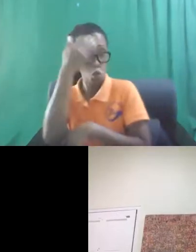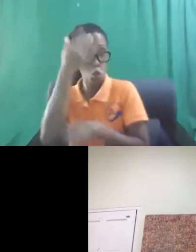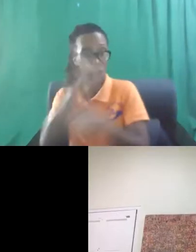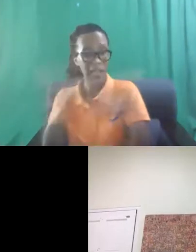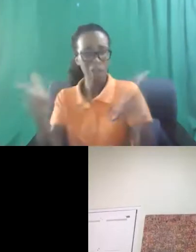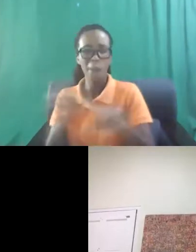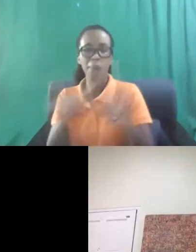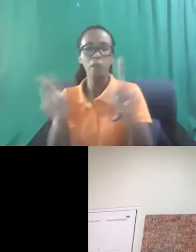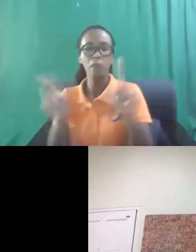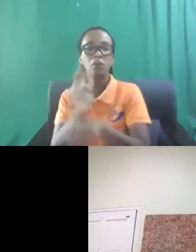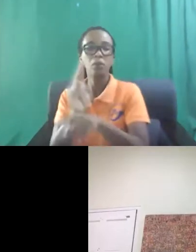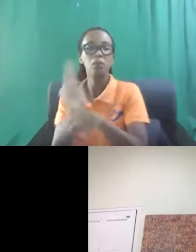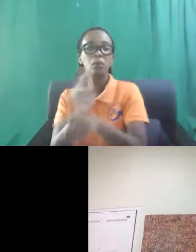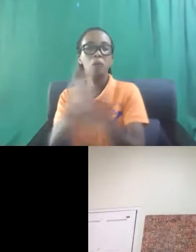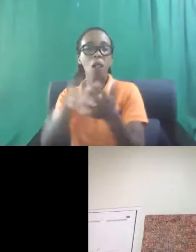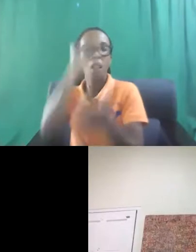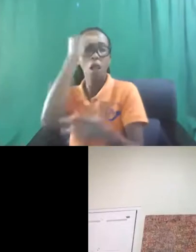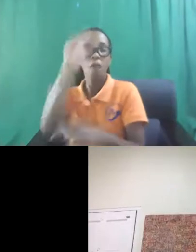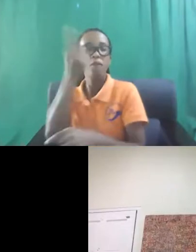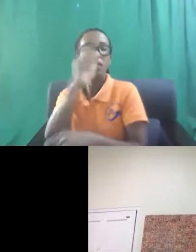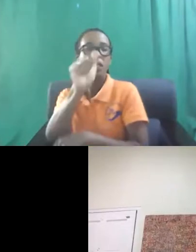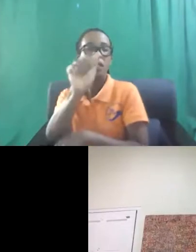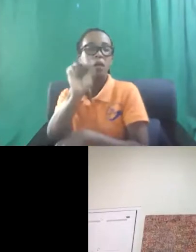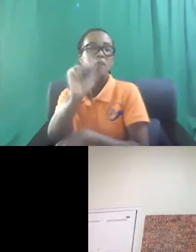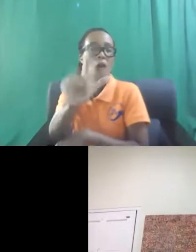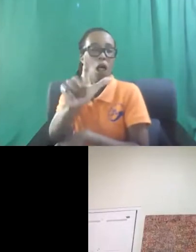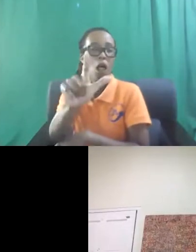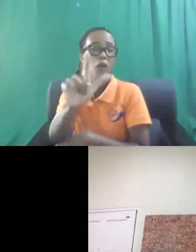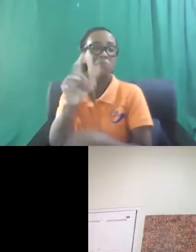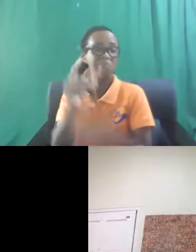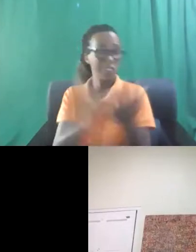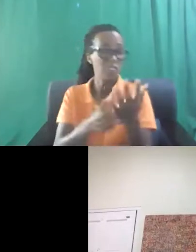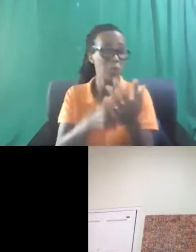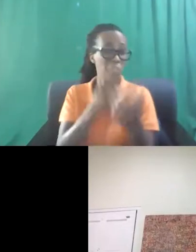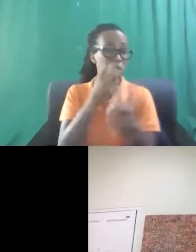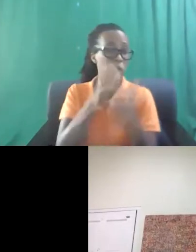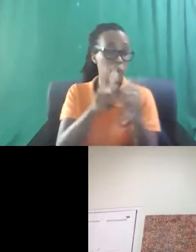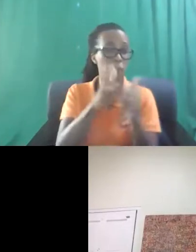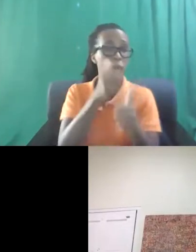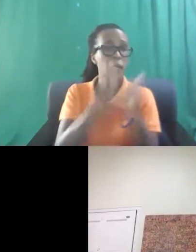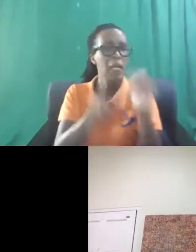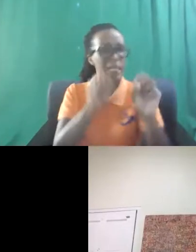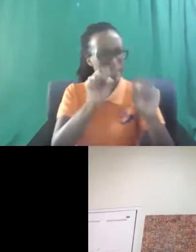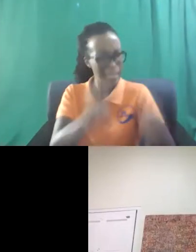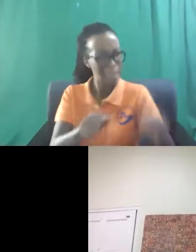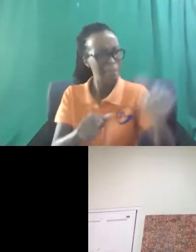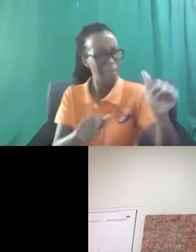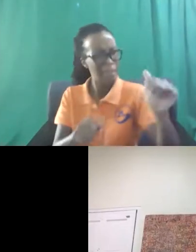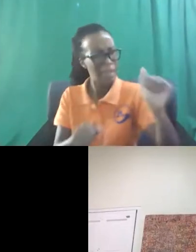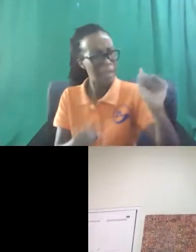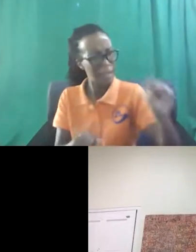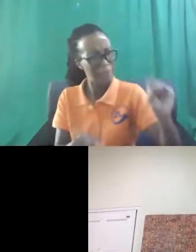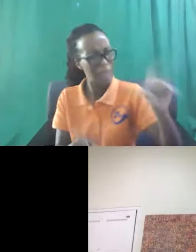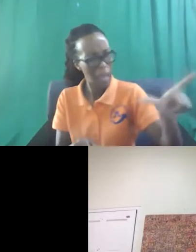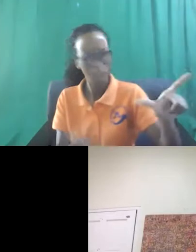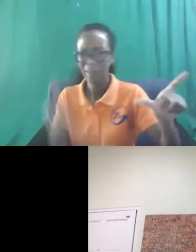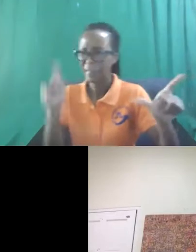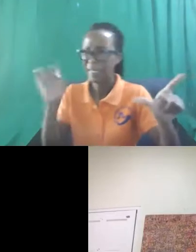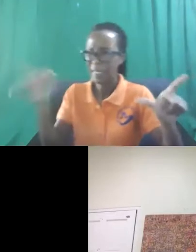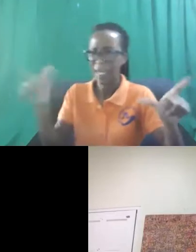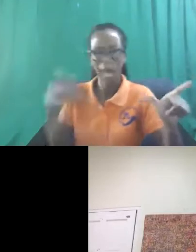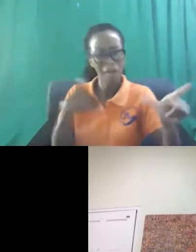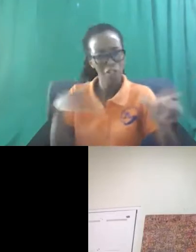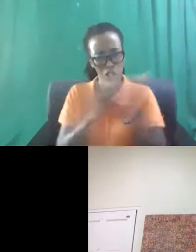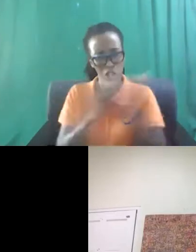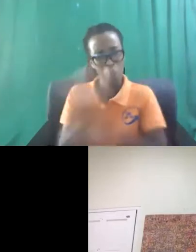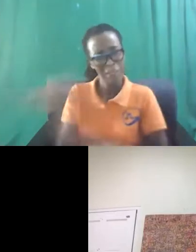American Sign Language. Right. And that can be a problem because although there's fluidity and there's contact between those languages, that